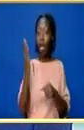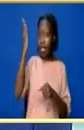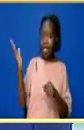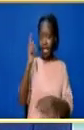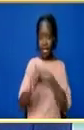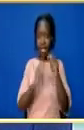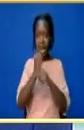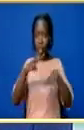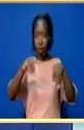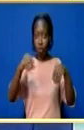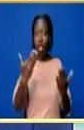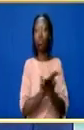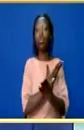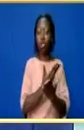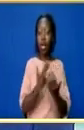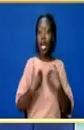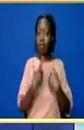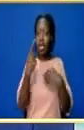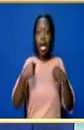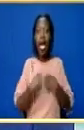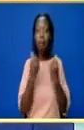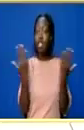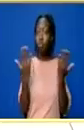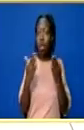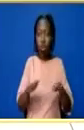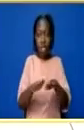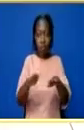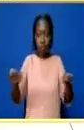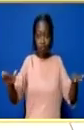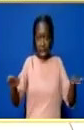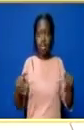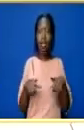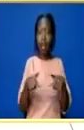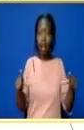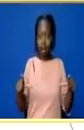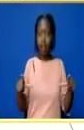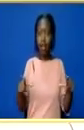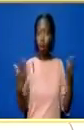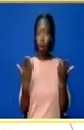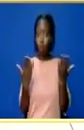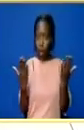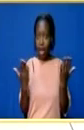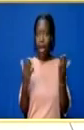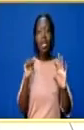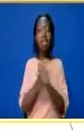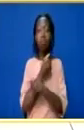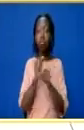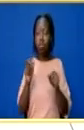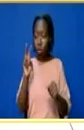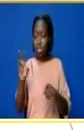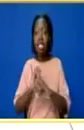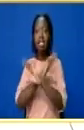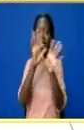of erosion. And we have said it occurs on a flat land where you don't realize it. Yes. It occurs on sloppy